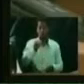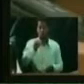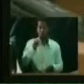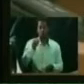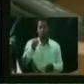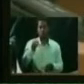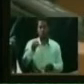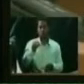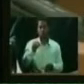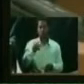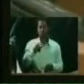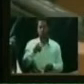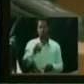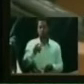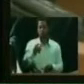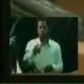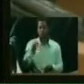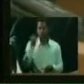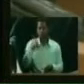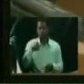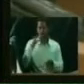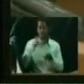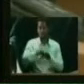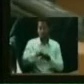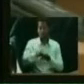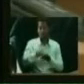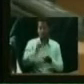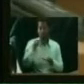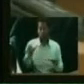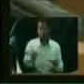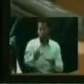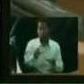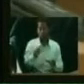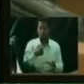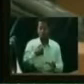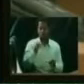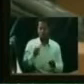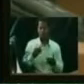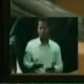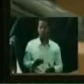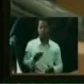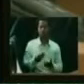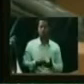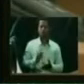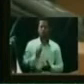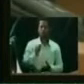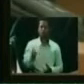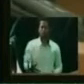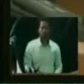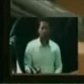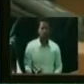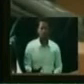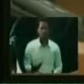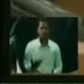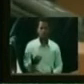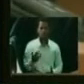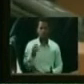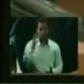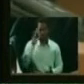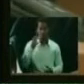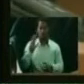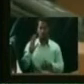bills. If we're voting not to do it, we darn well better send that money back. Not our money. It's all our